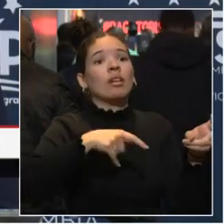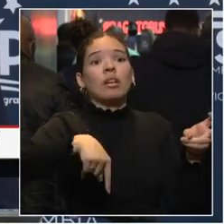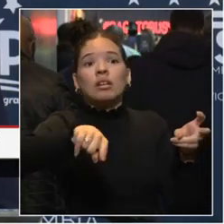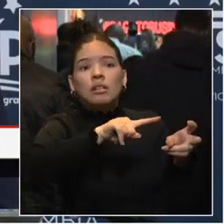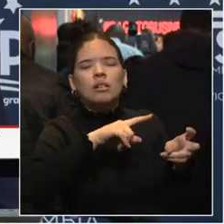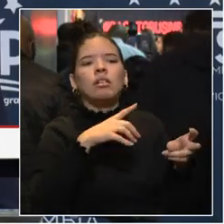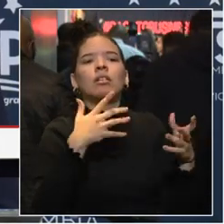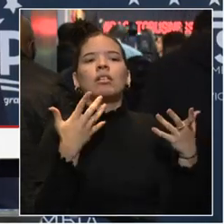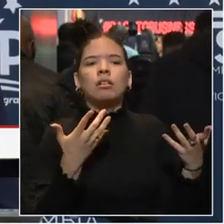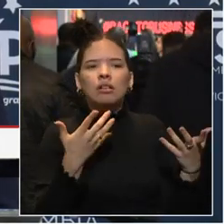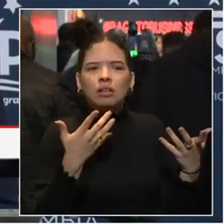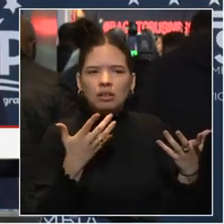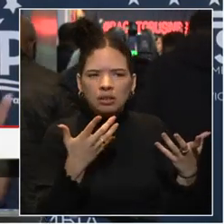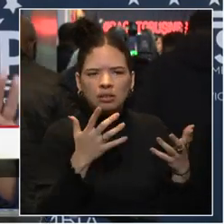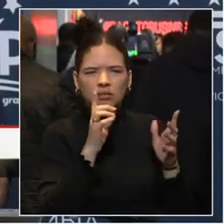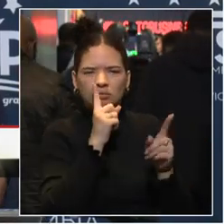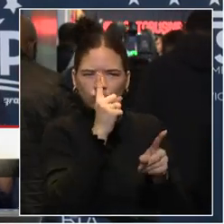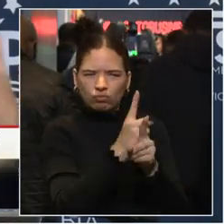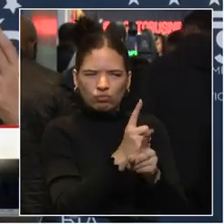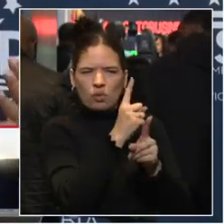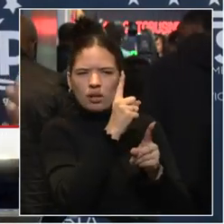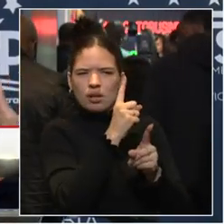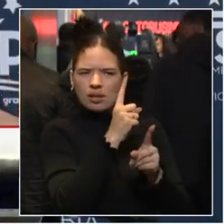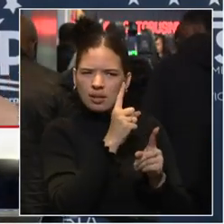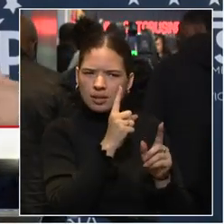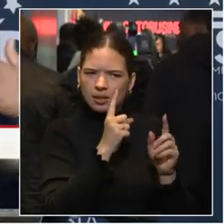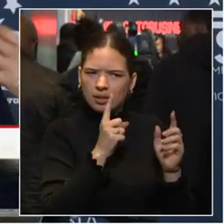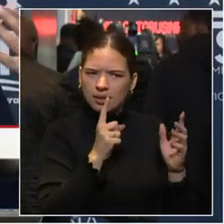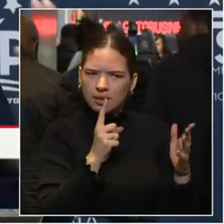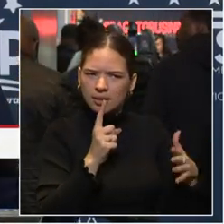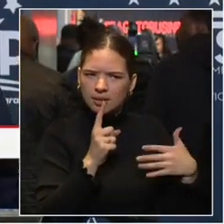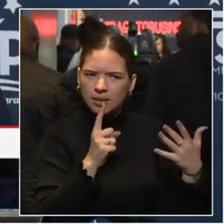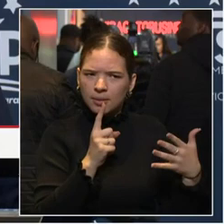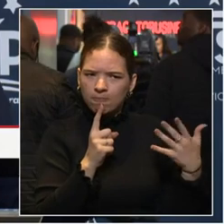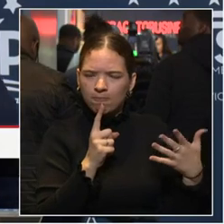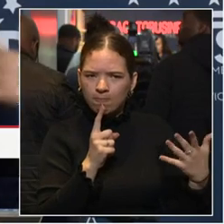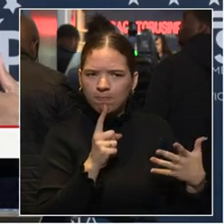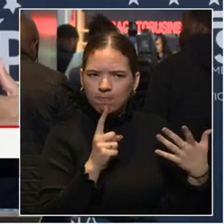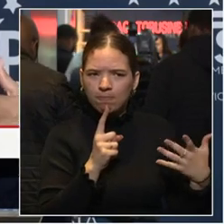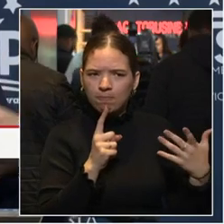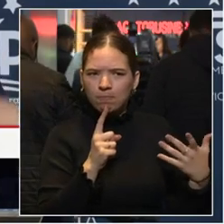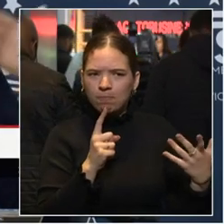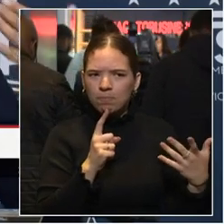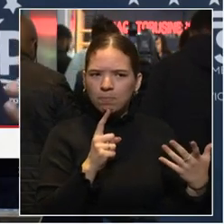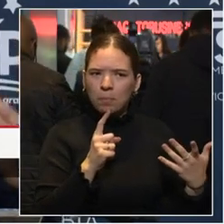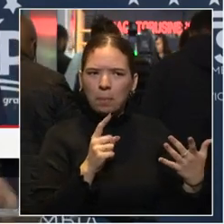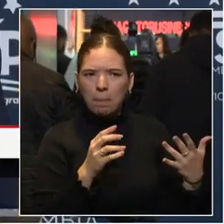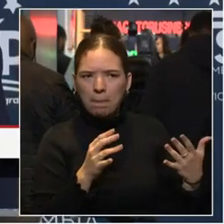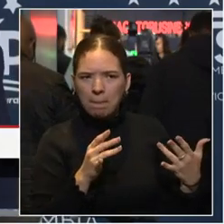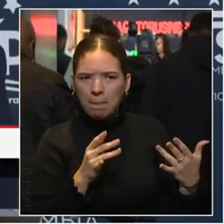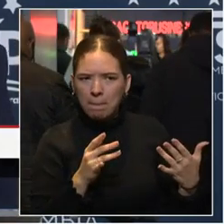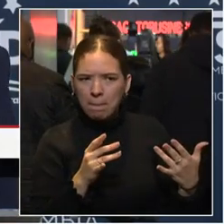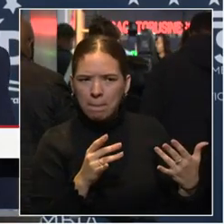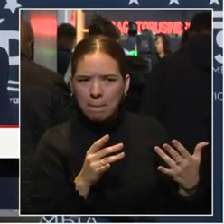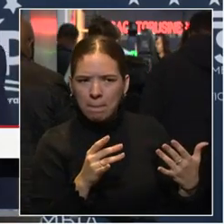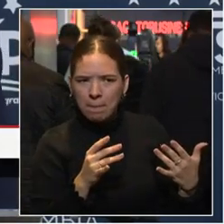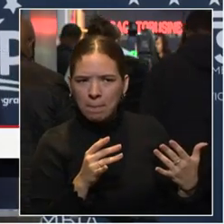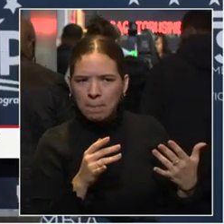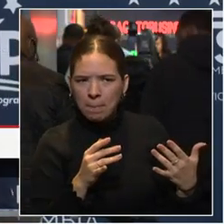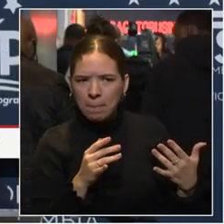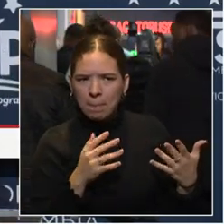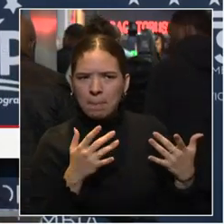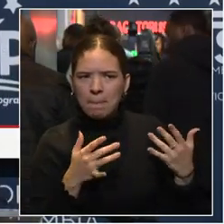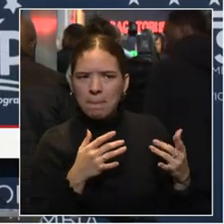right. And the more we talk about it, the more we interest other employers who want to get it exactly